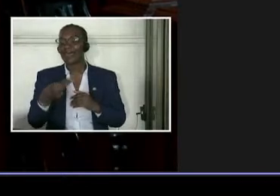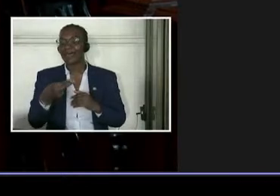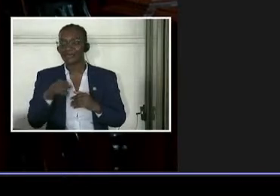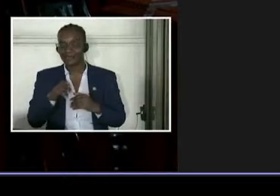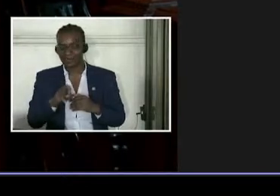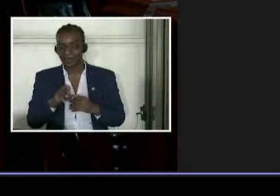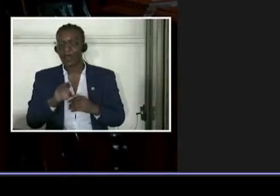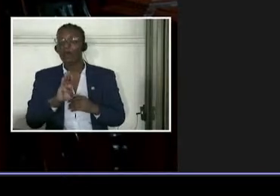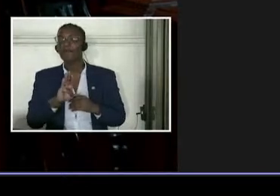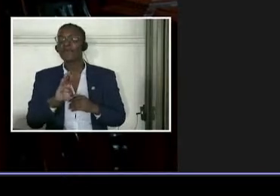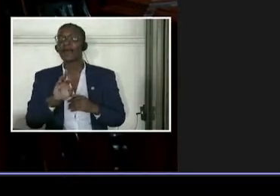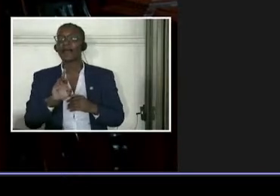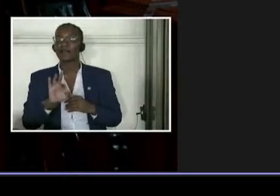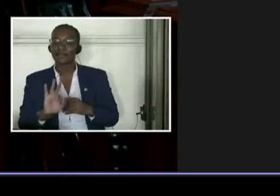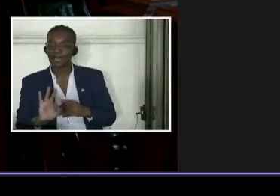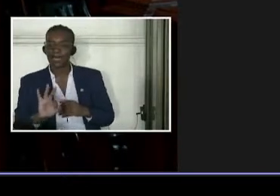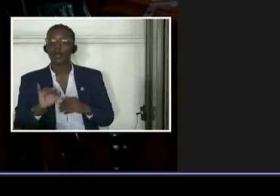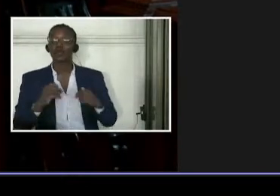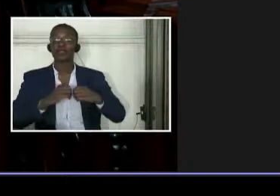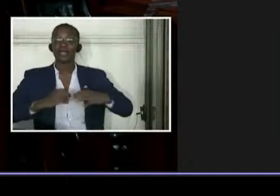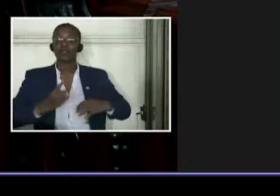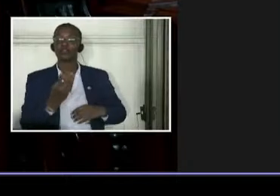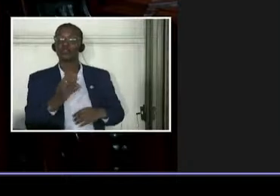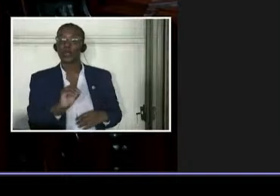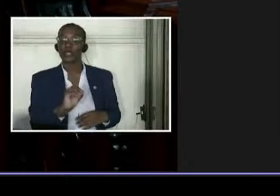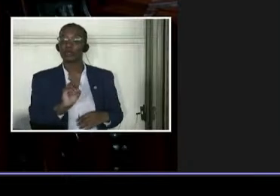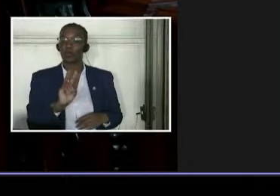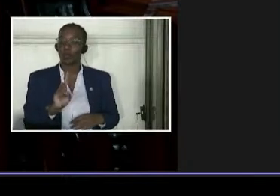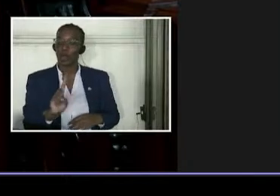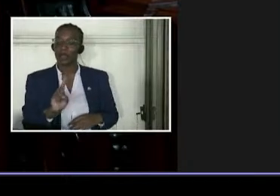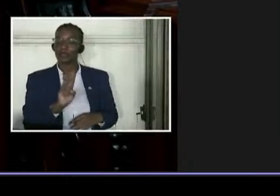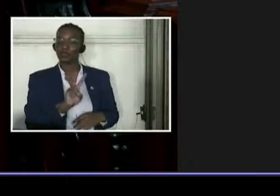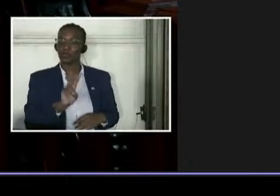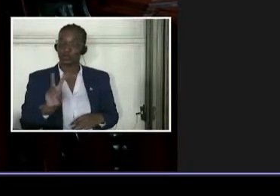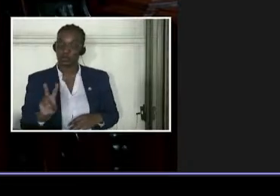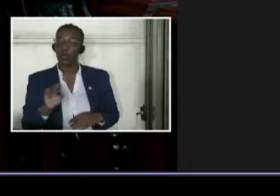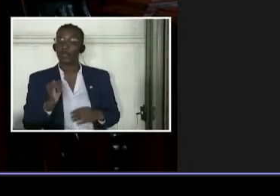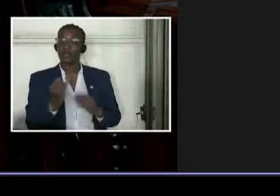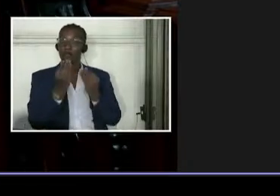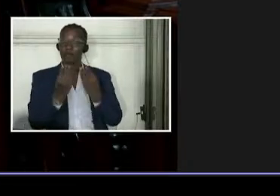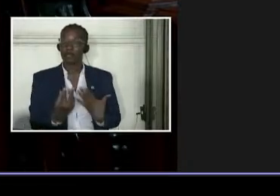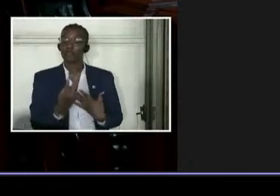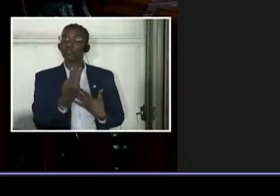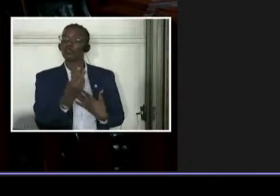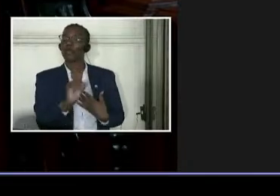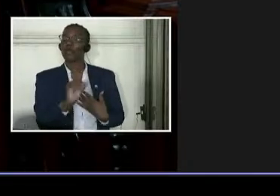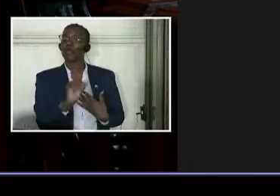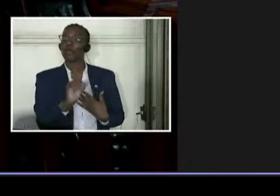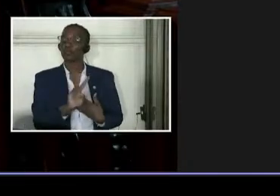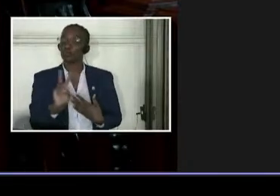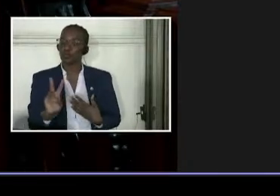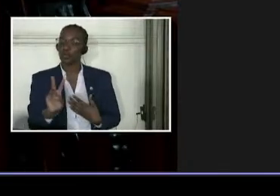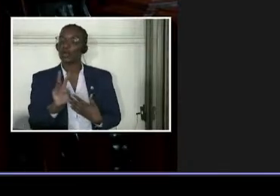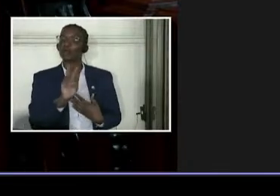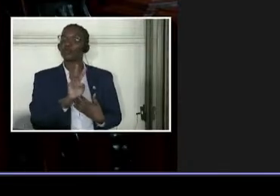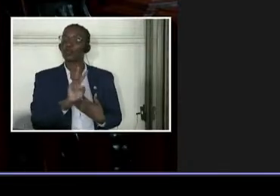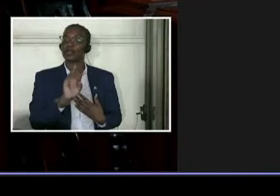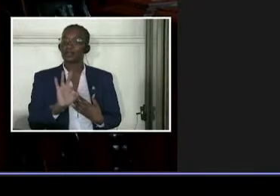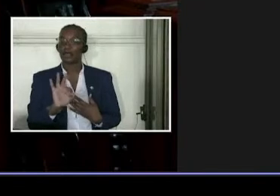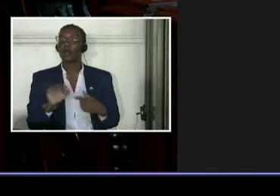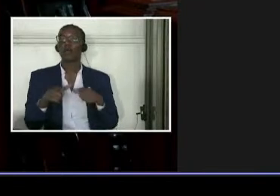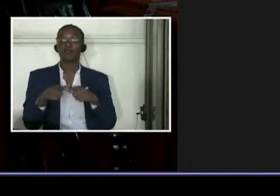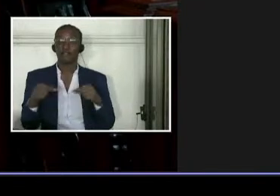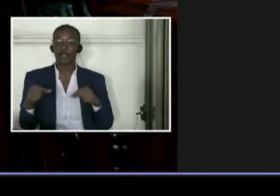were obtained in 2021-22. Bulk services will be installed in phase 2 and 3 in 2022-23 and will be completed